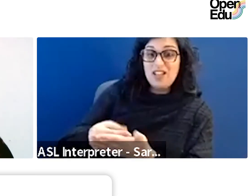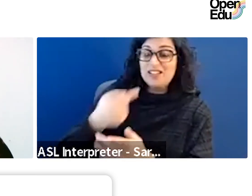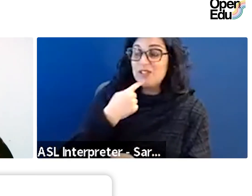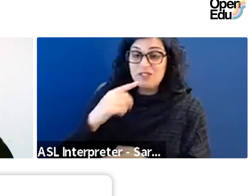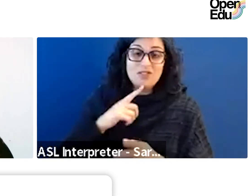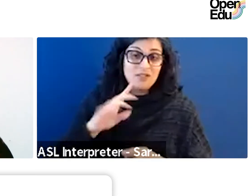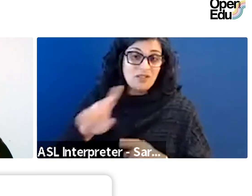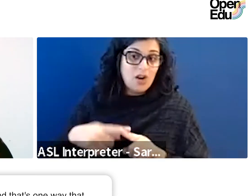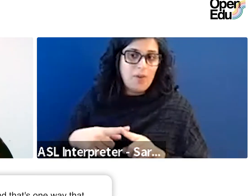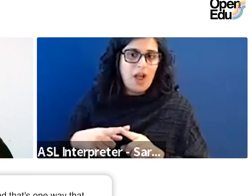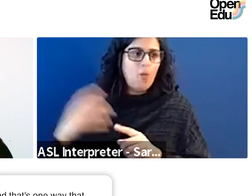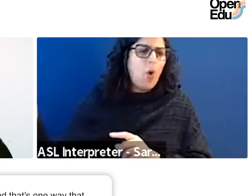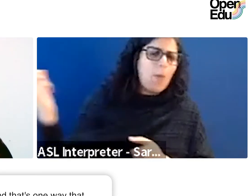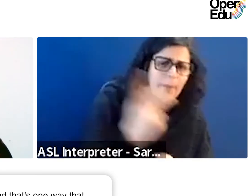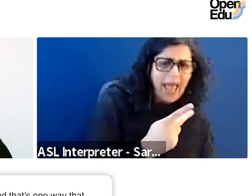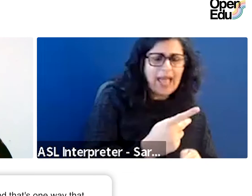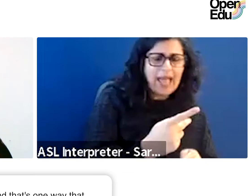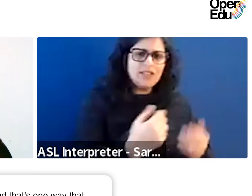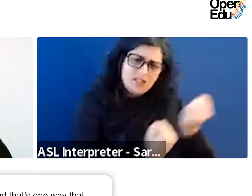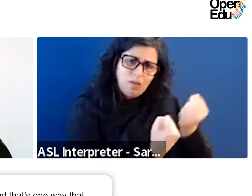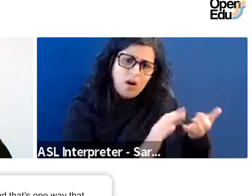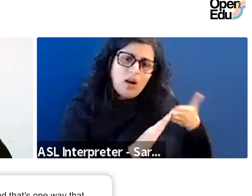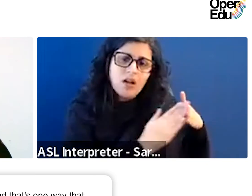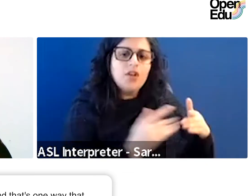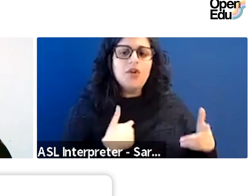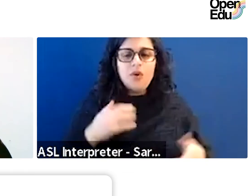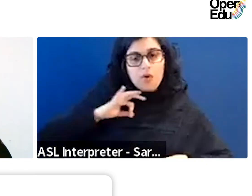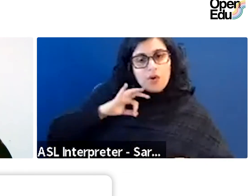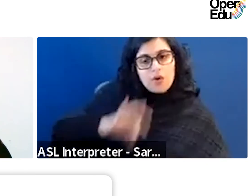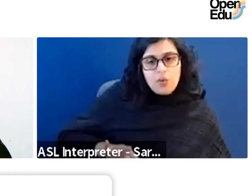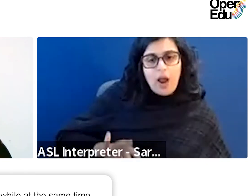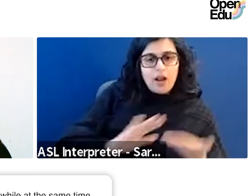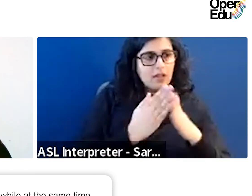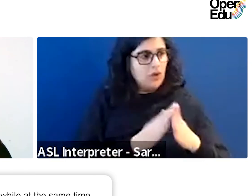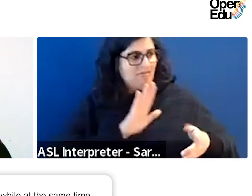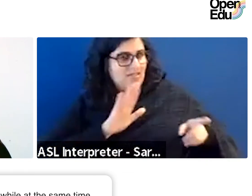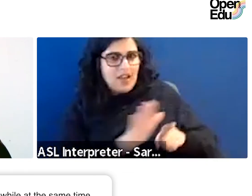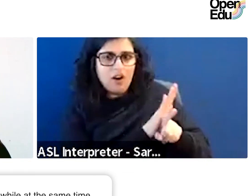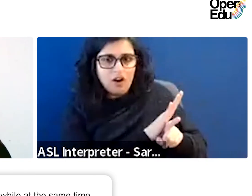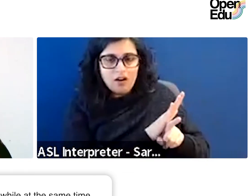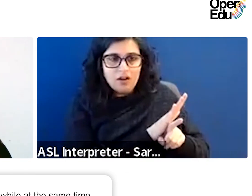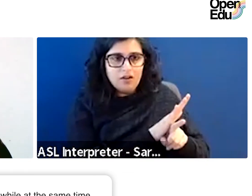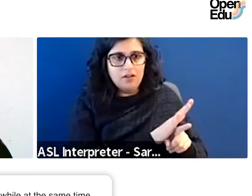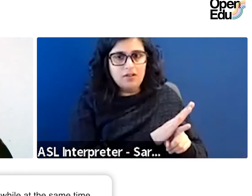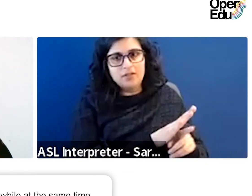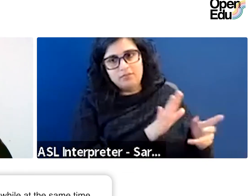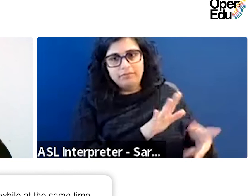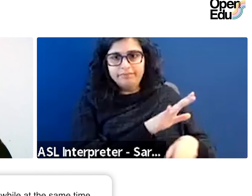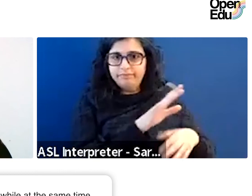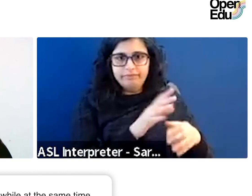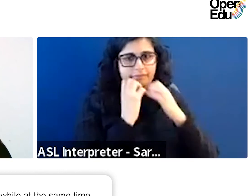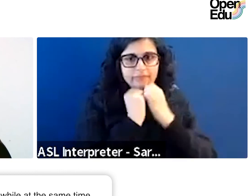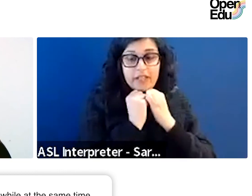to help these communities. And that's one way that we give credit to the communities we're working with. And while at the same time,